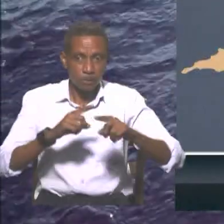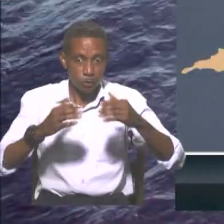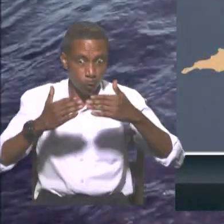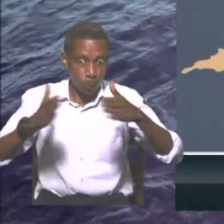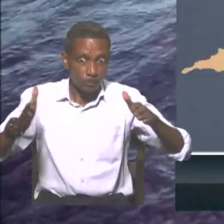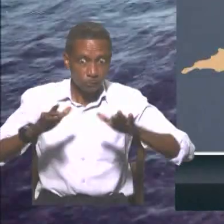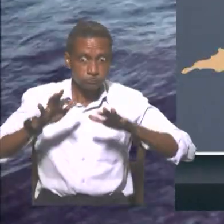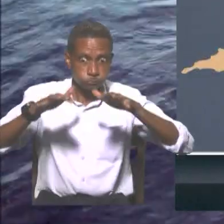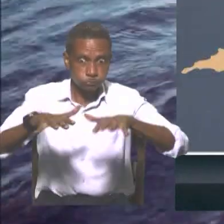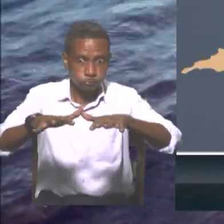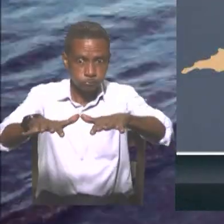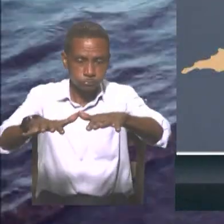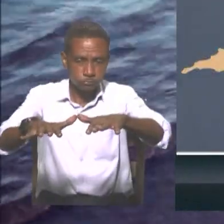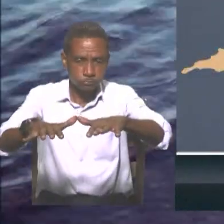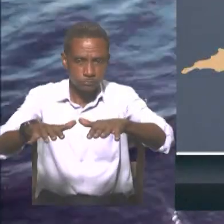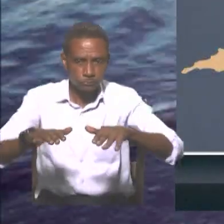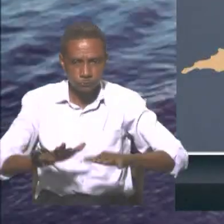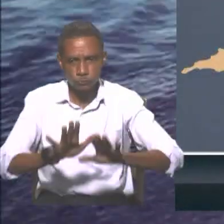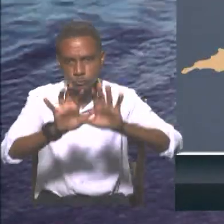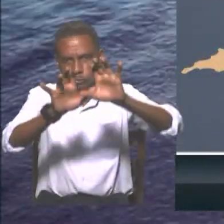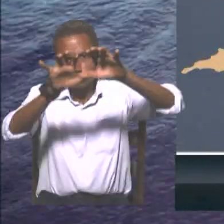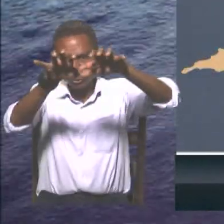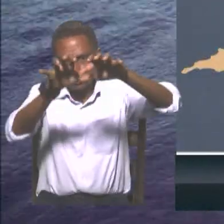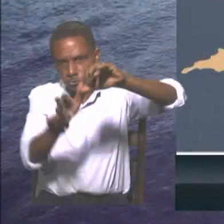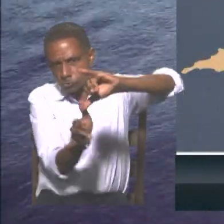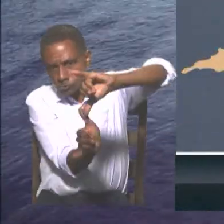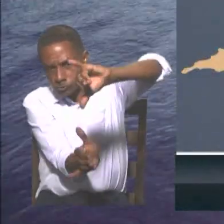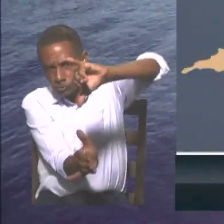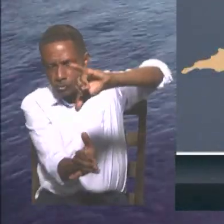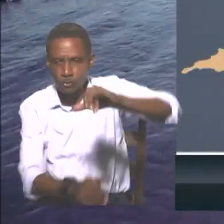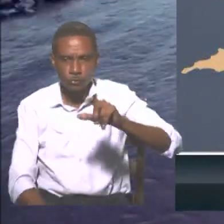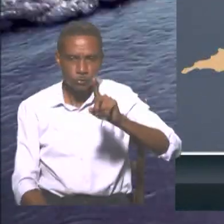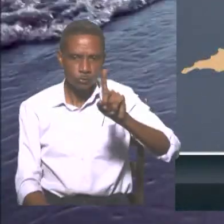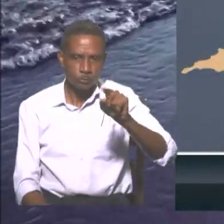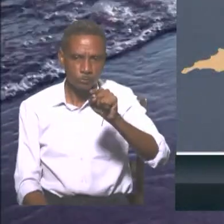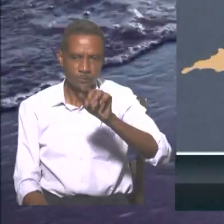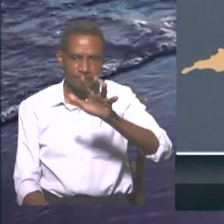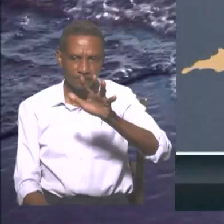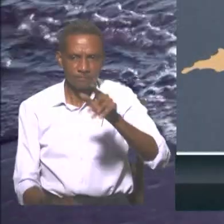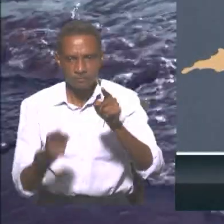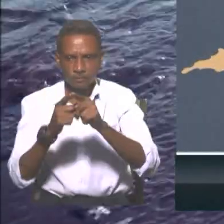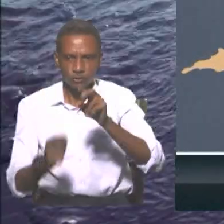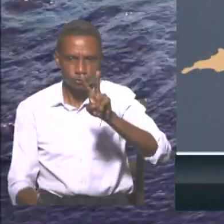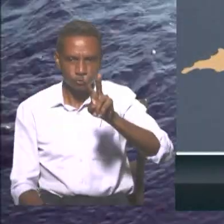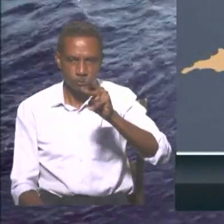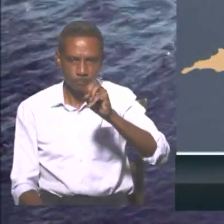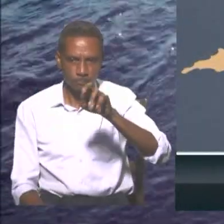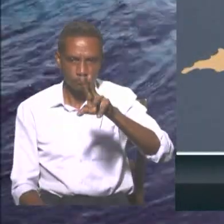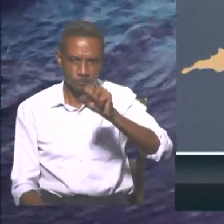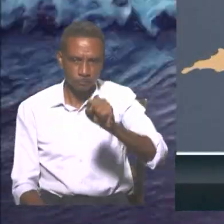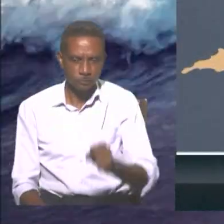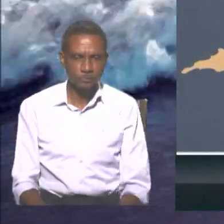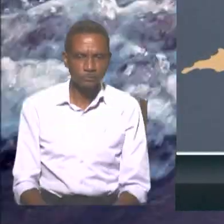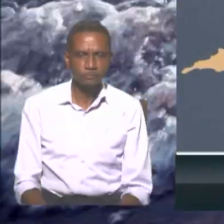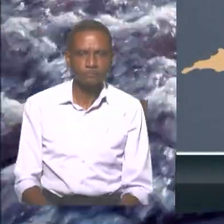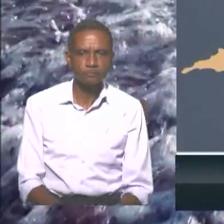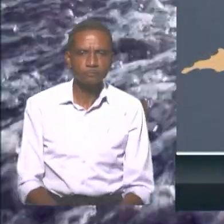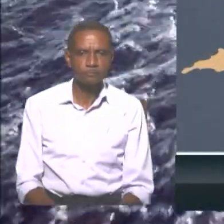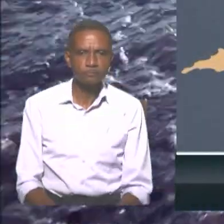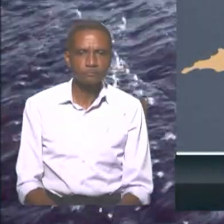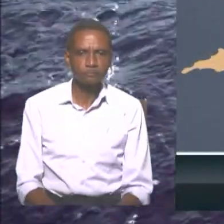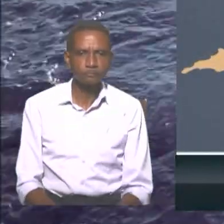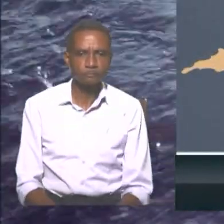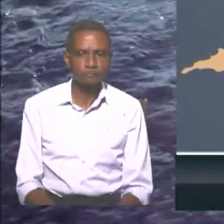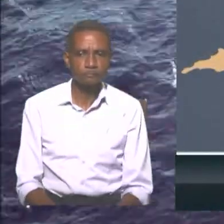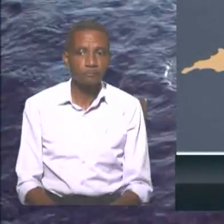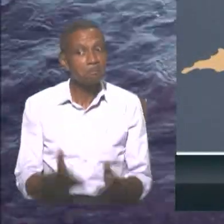conditions will be moderate, with wave heights between 1.5 and 2 meters, and in sheltered areas between 0.5 and 1 meter. Now,